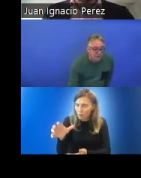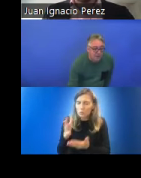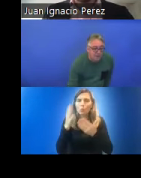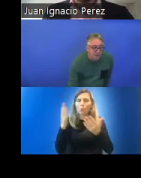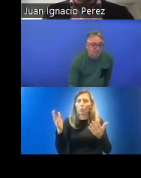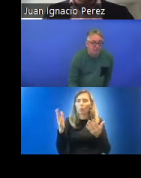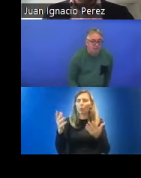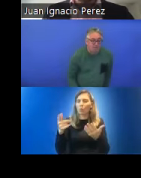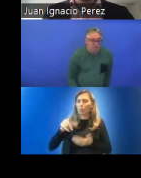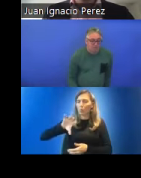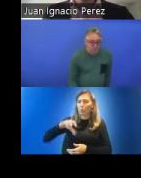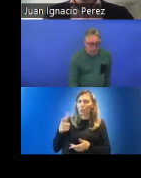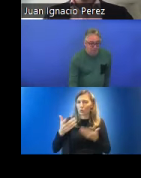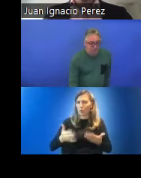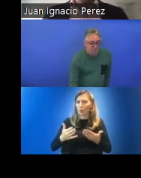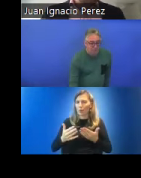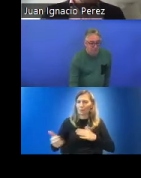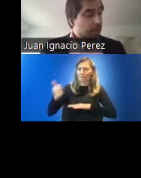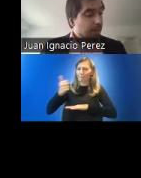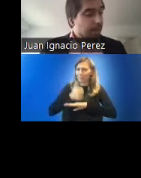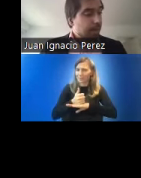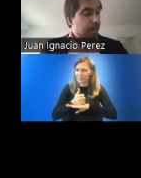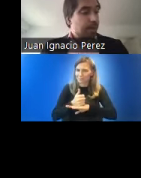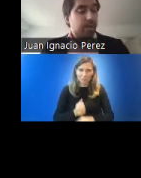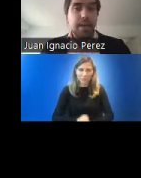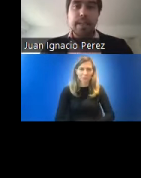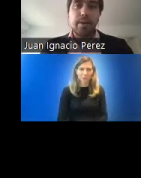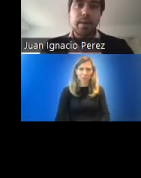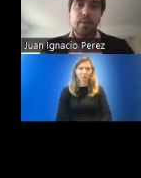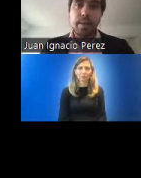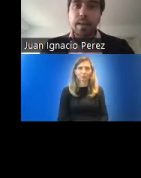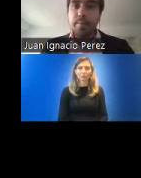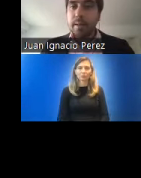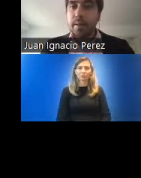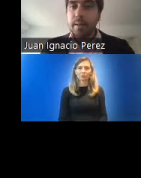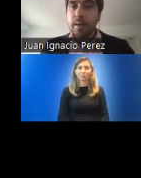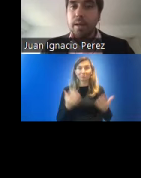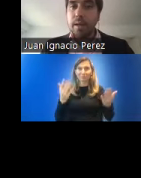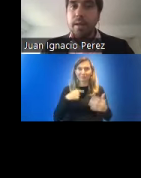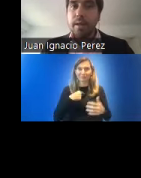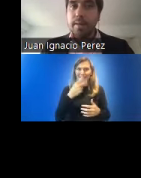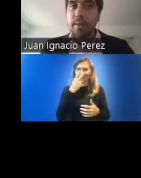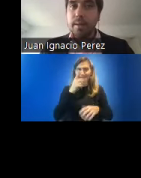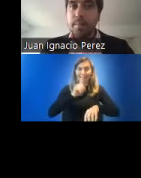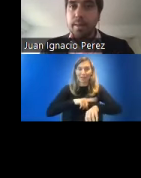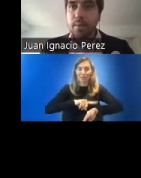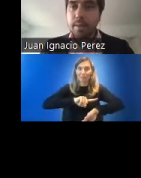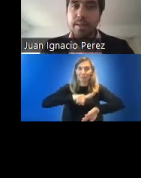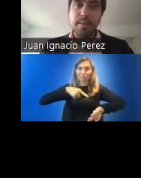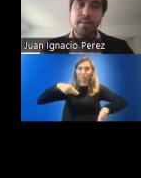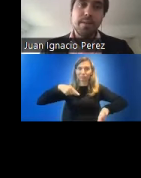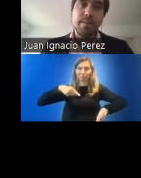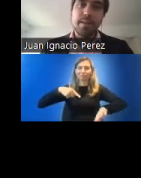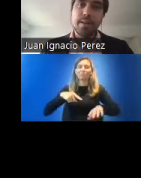currently based, basically. I mean, I realize I ran out of time, but I will